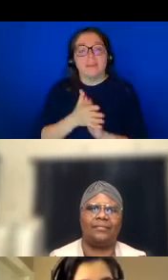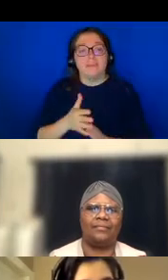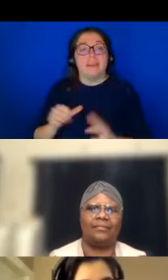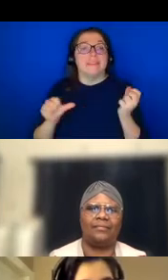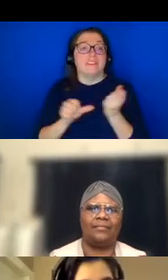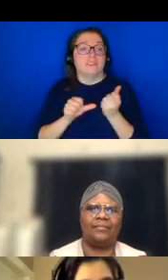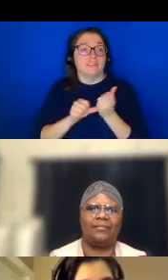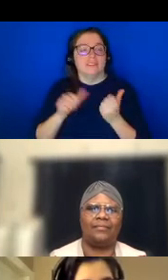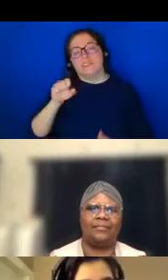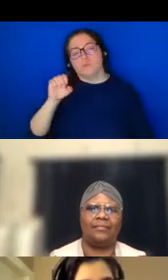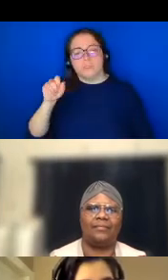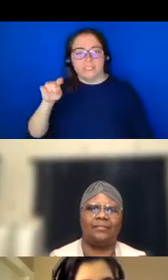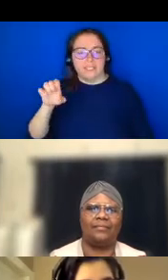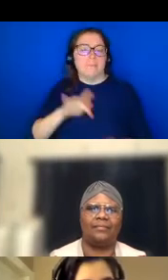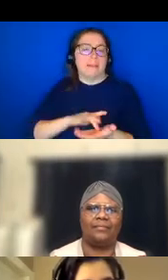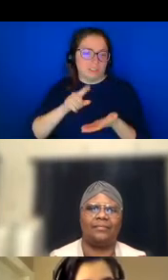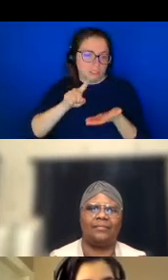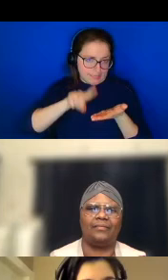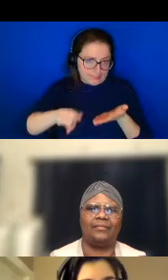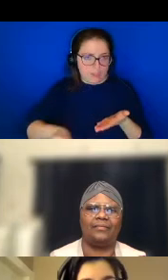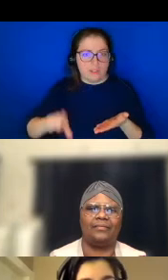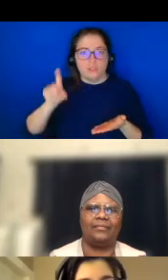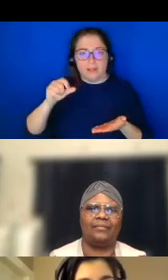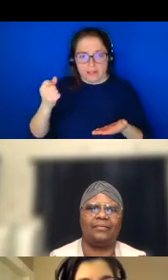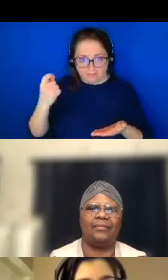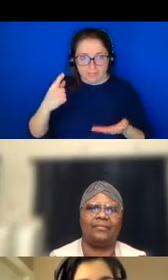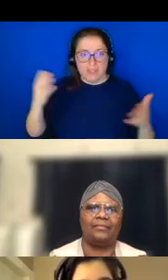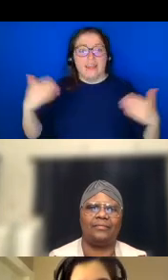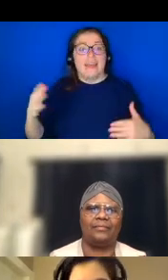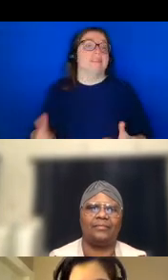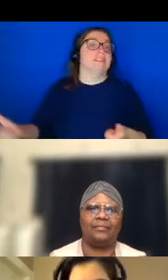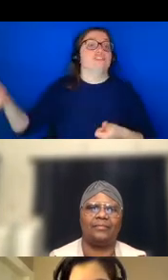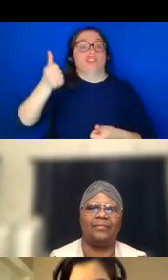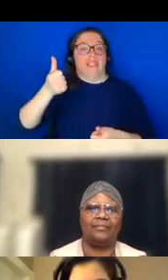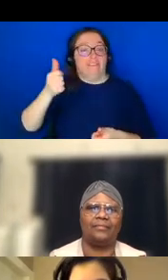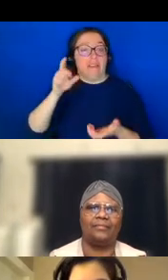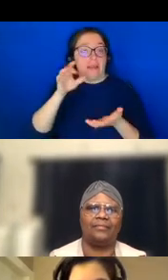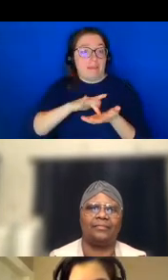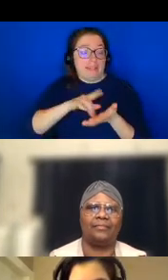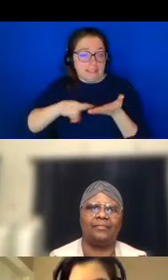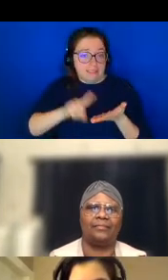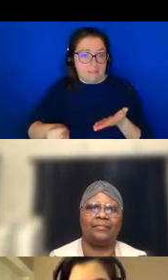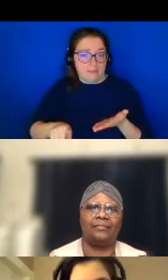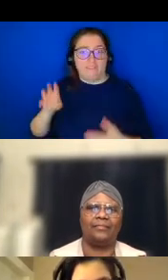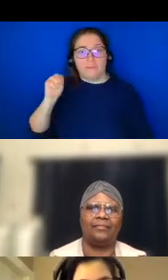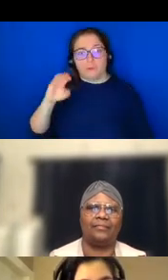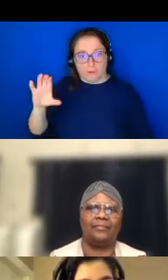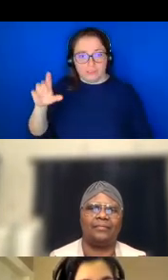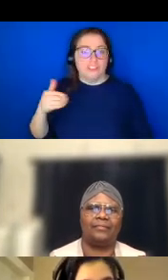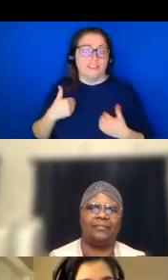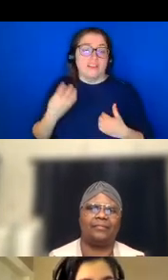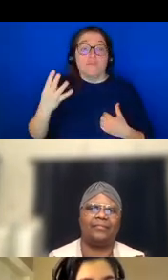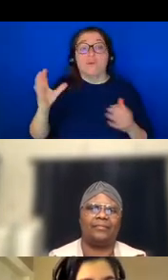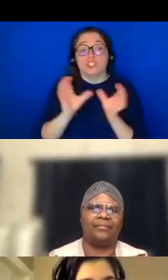and chief medical examiner in 2016 for the Monroe County Office of the Medical Examiner. She has board certificates in